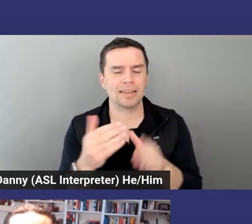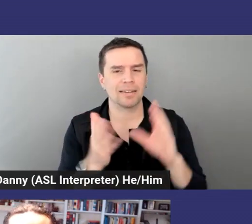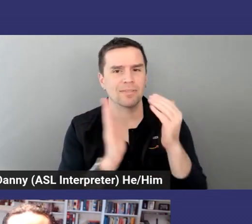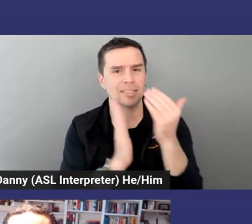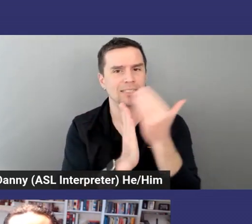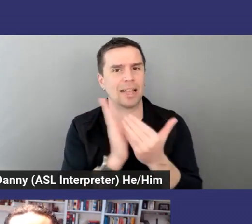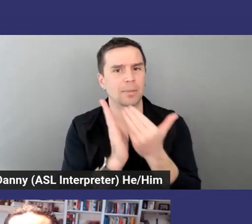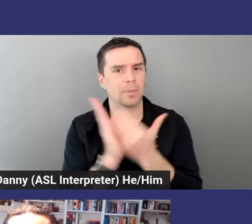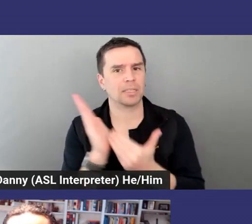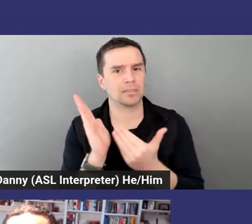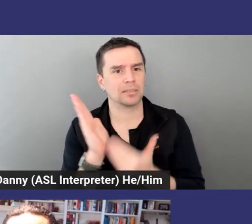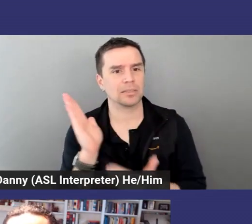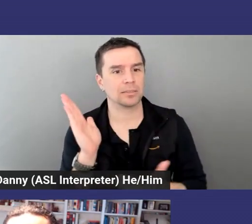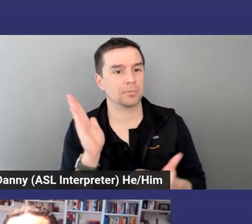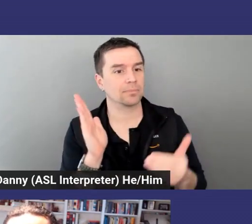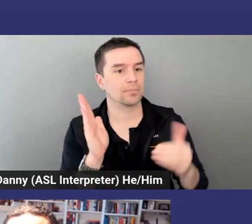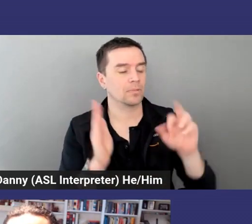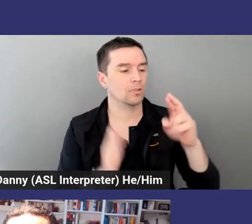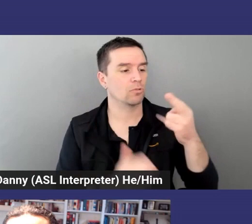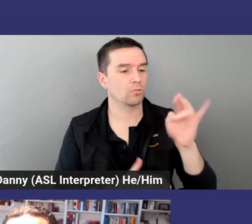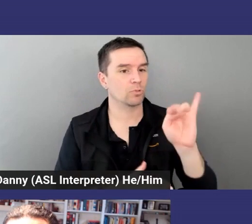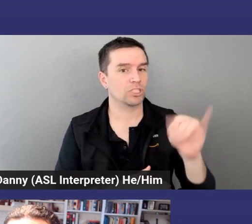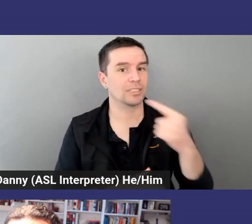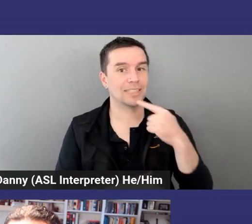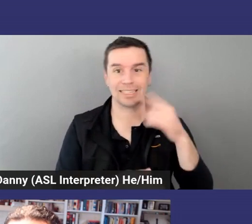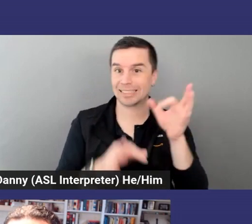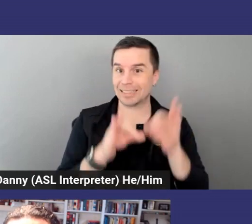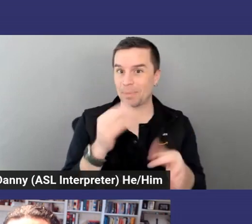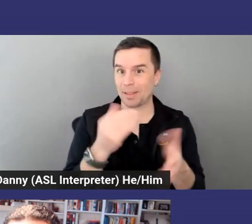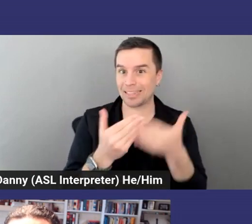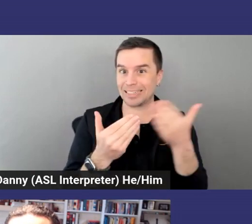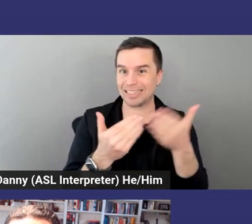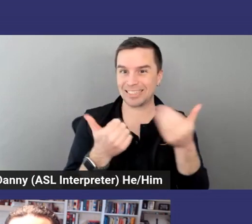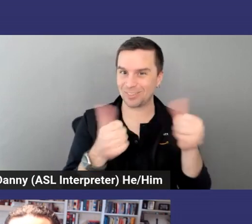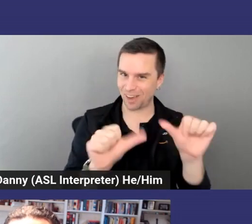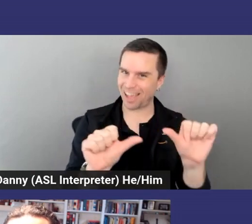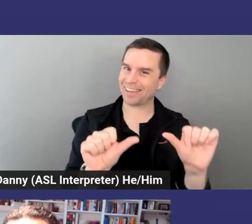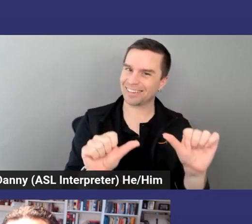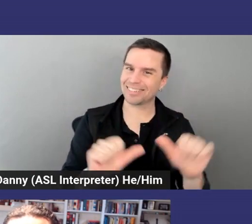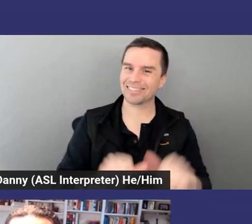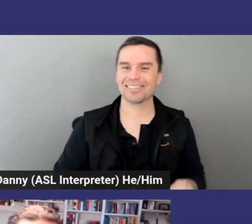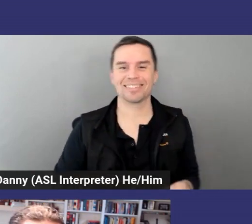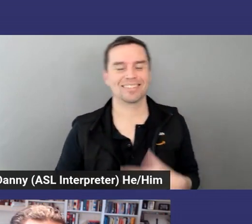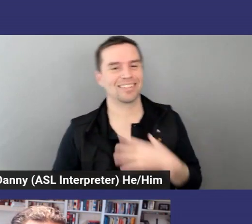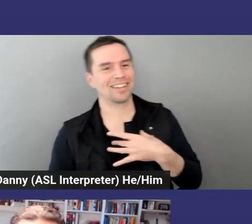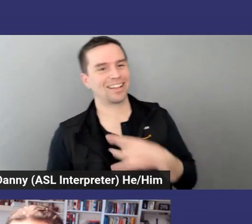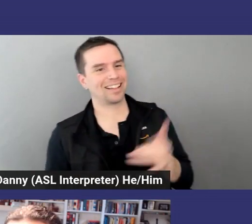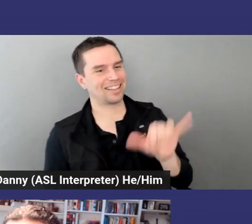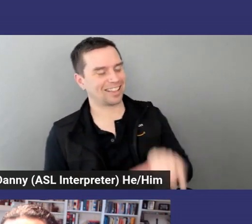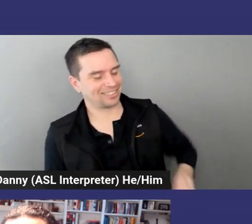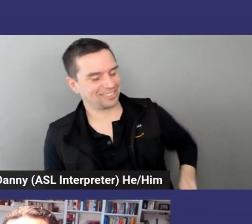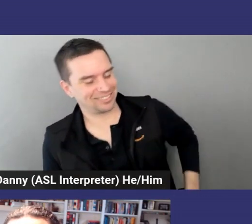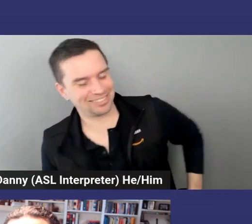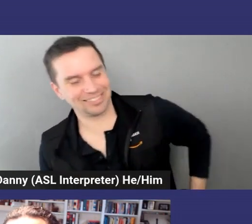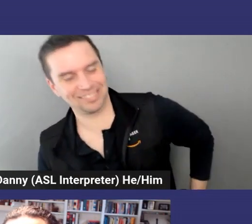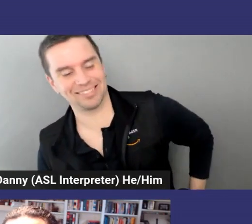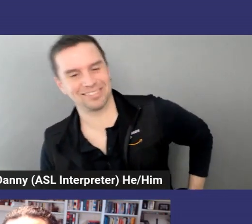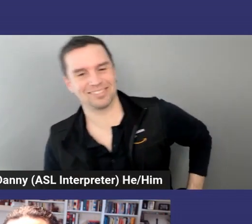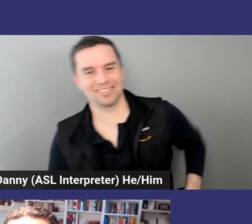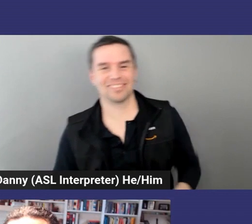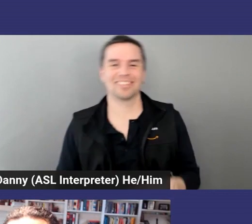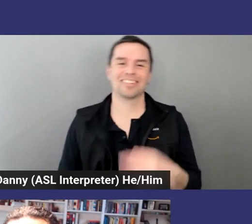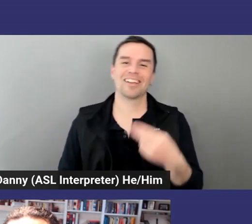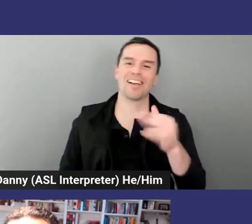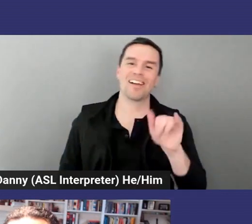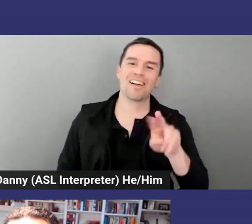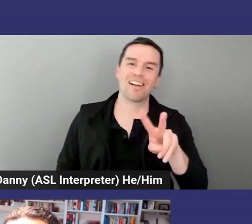It's simple, it's easy, give it a try. It's a good one. I like that. I like it, Richie. Yeah, Harvard, we'd like to thank